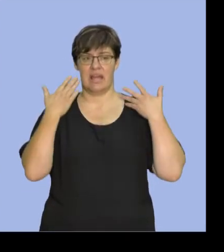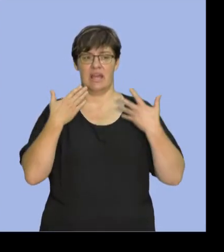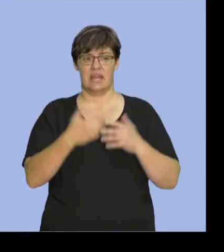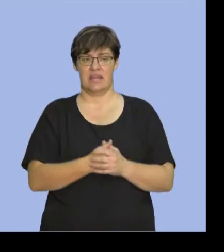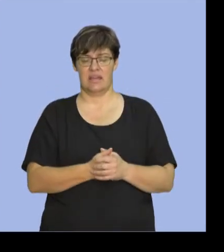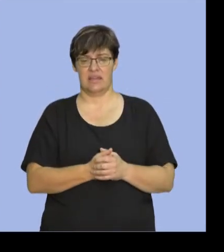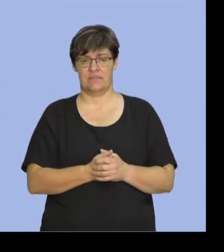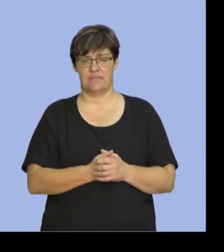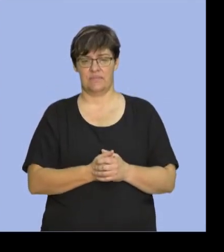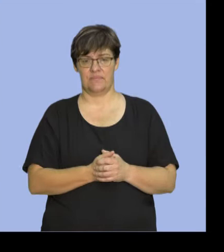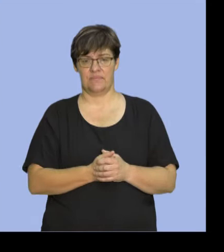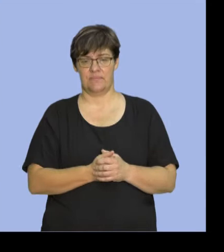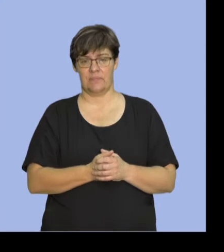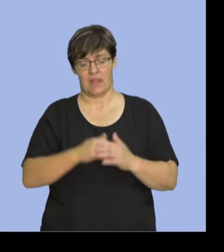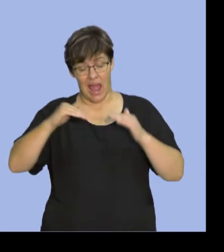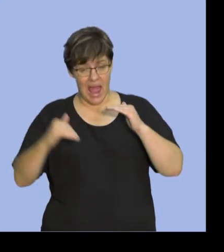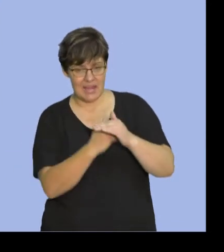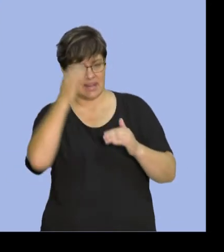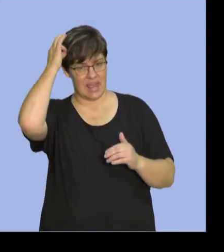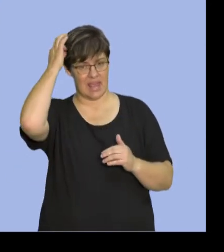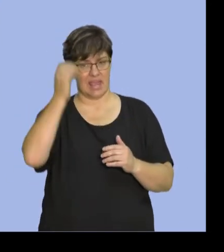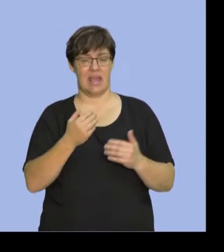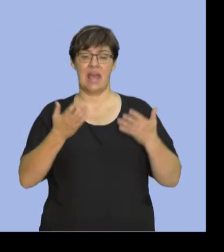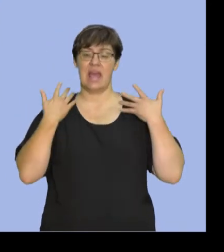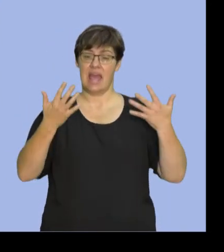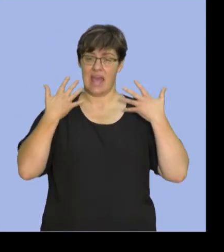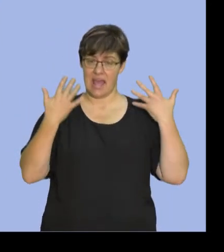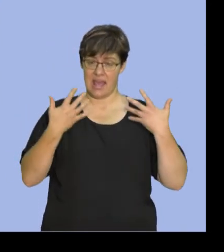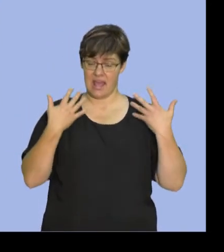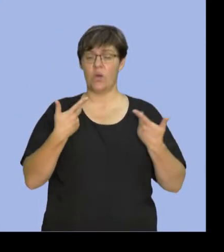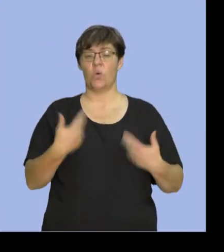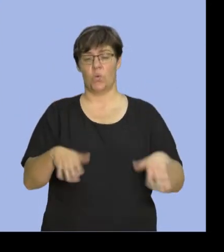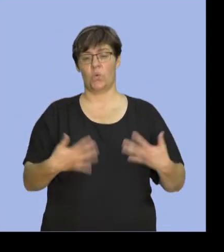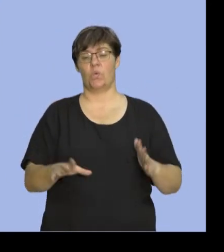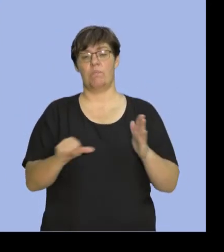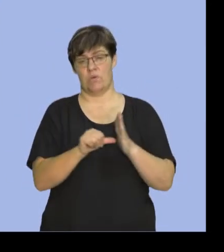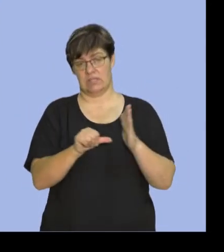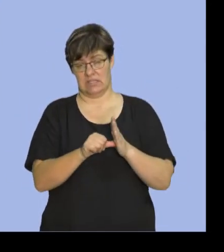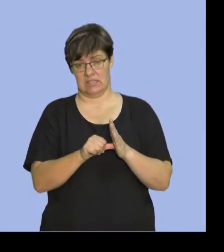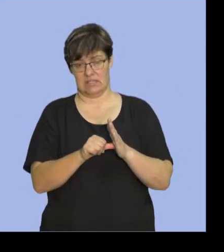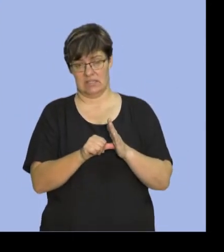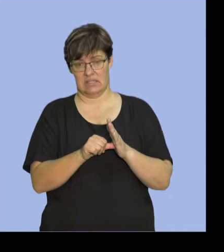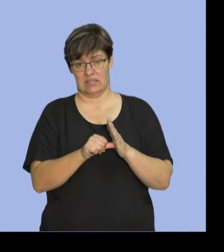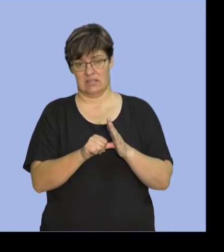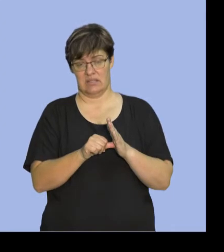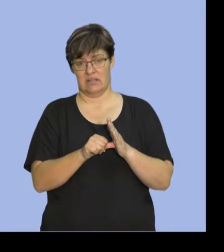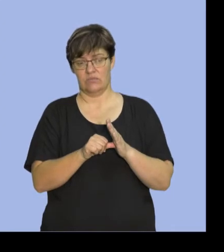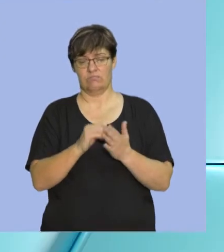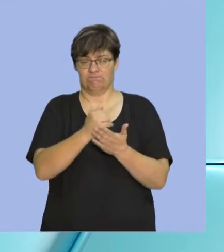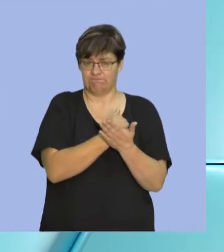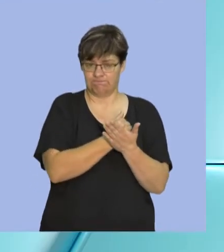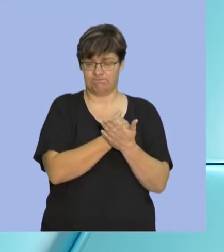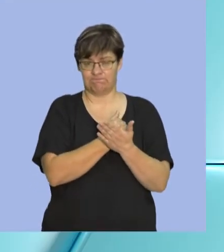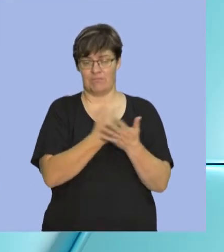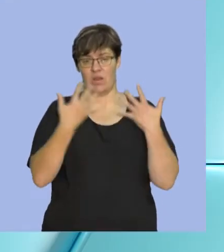hair. So air becomes an important conductor for conserving heat. And